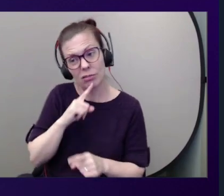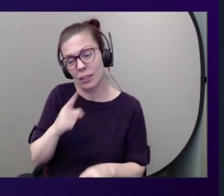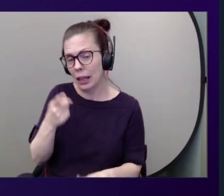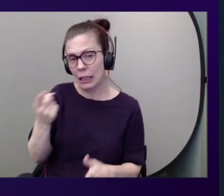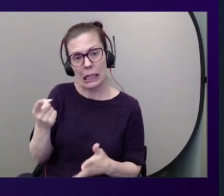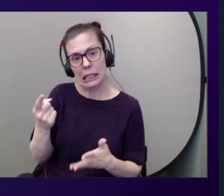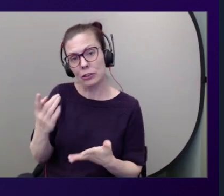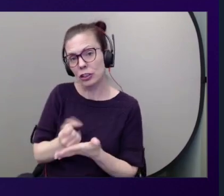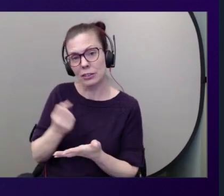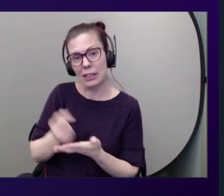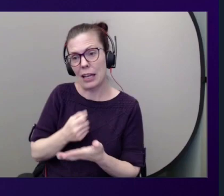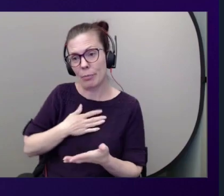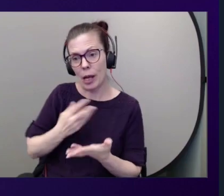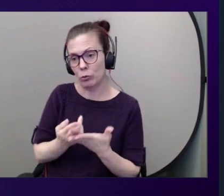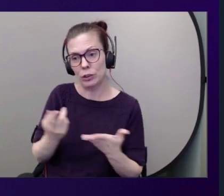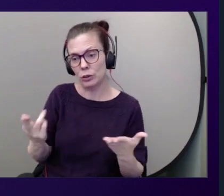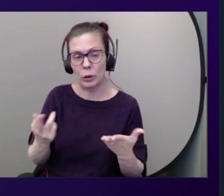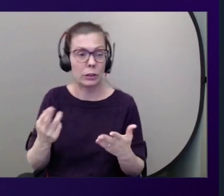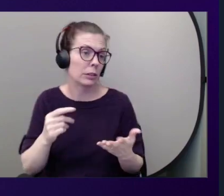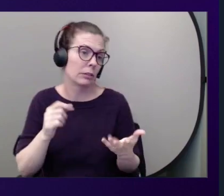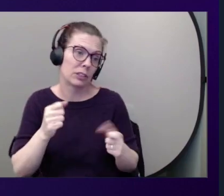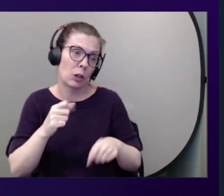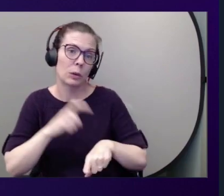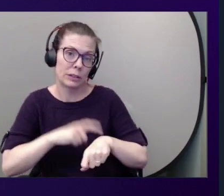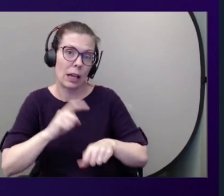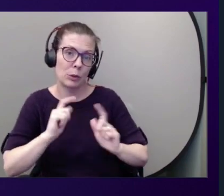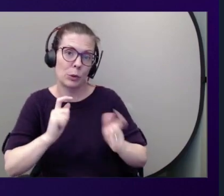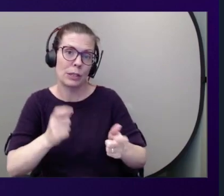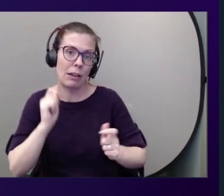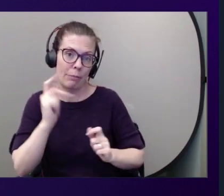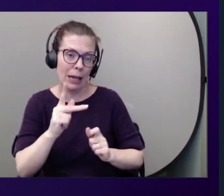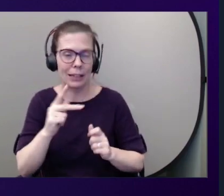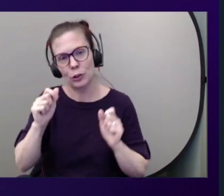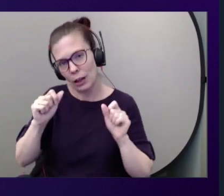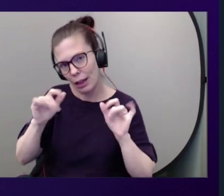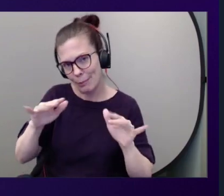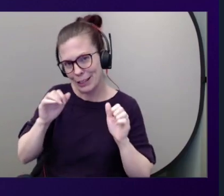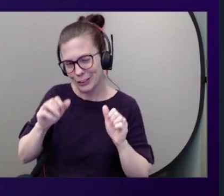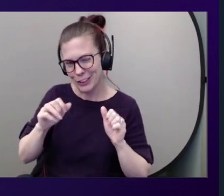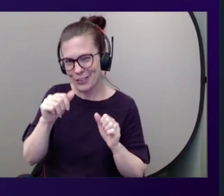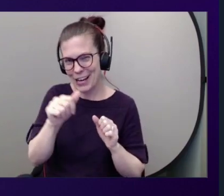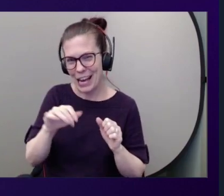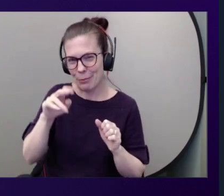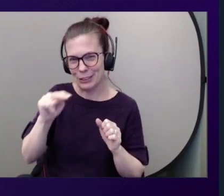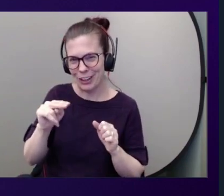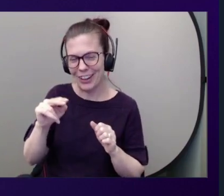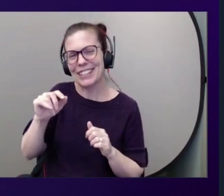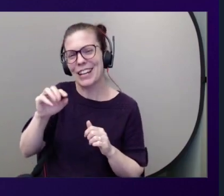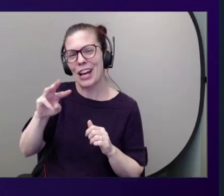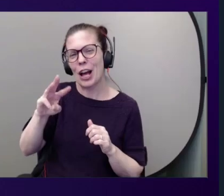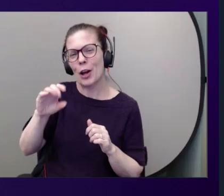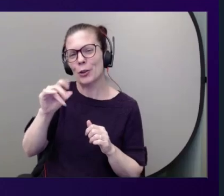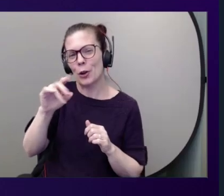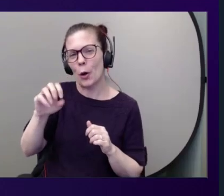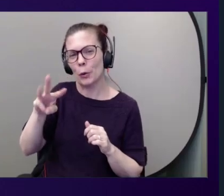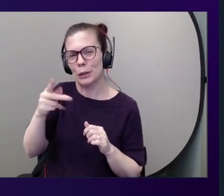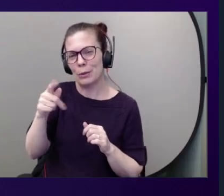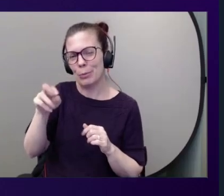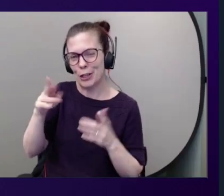lot of resources from me. Right. So it's time to give back, and through the magic of Amazon Code Whisperer, that is possible. Okay. I'm excited to hear about